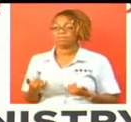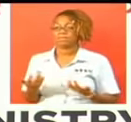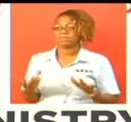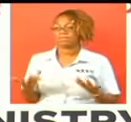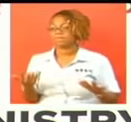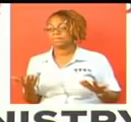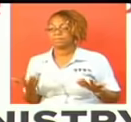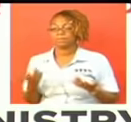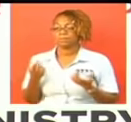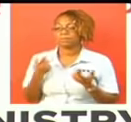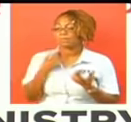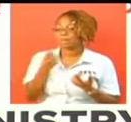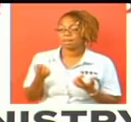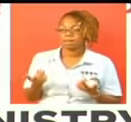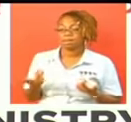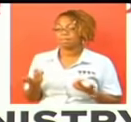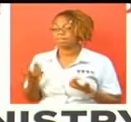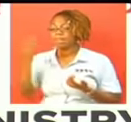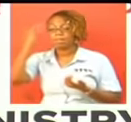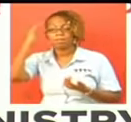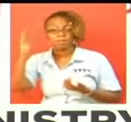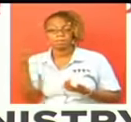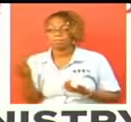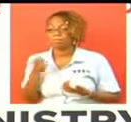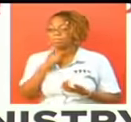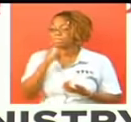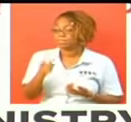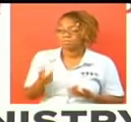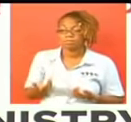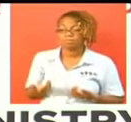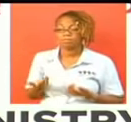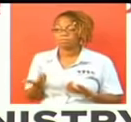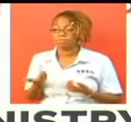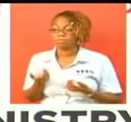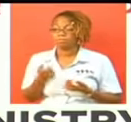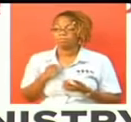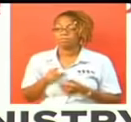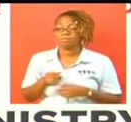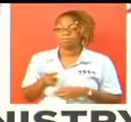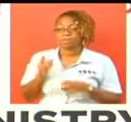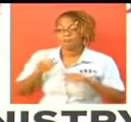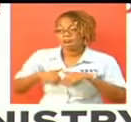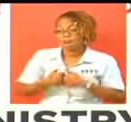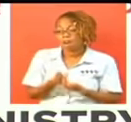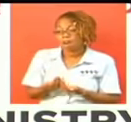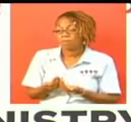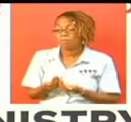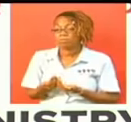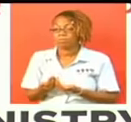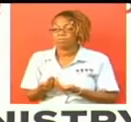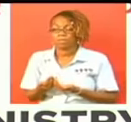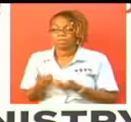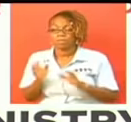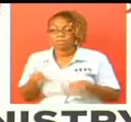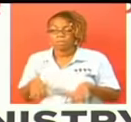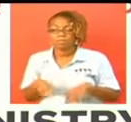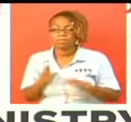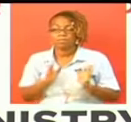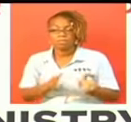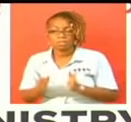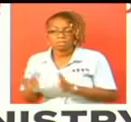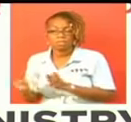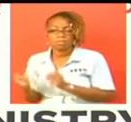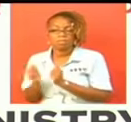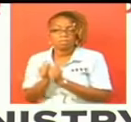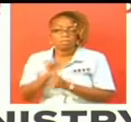can say from this end of things with regard to how those arrangements will be made with all the various variables in play,